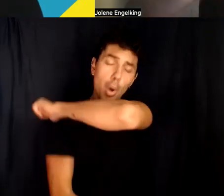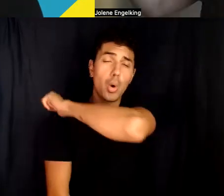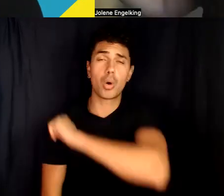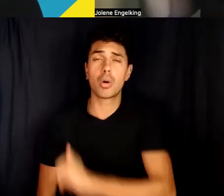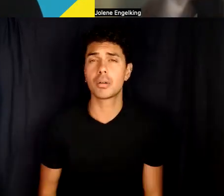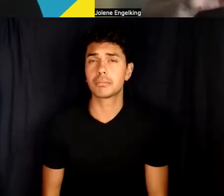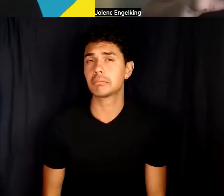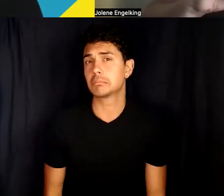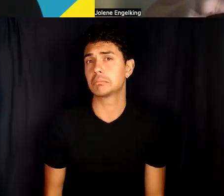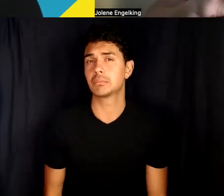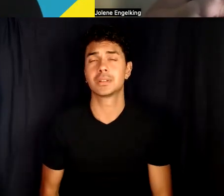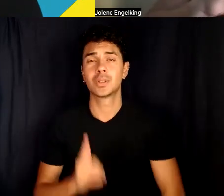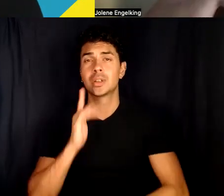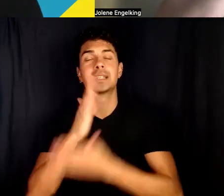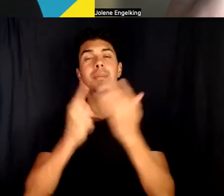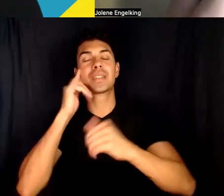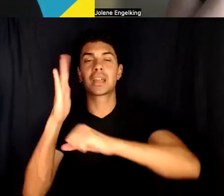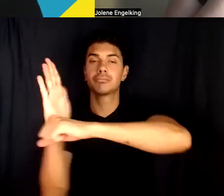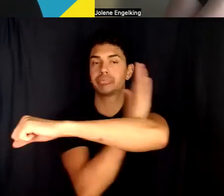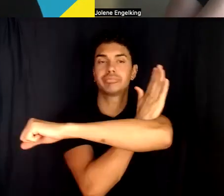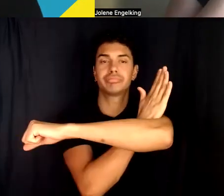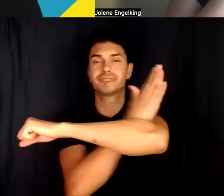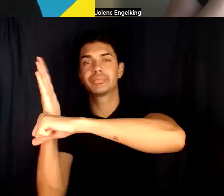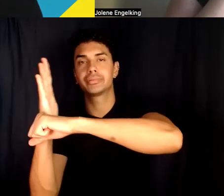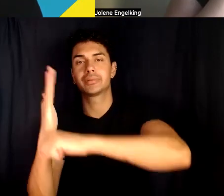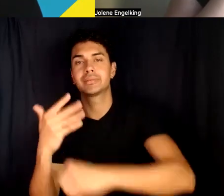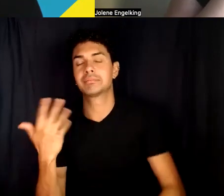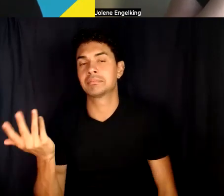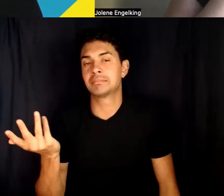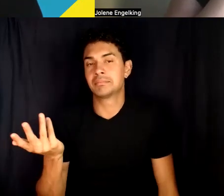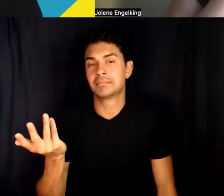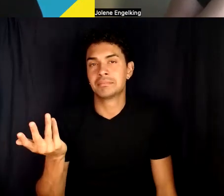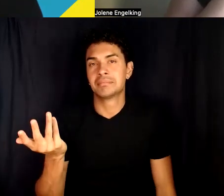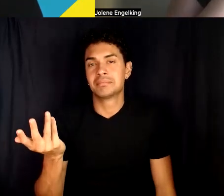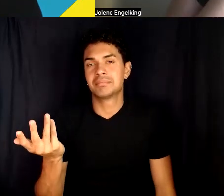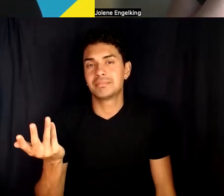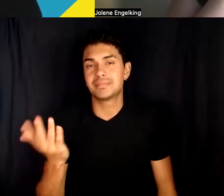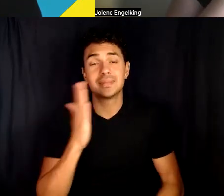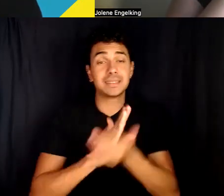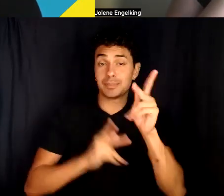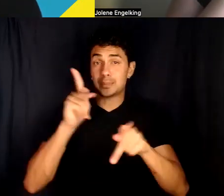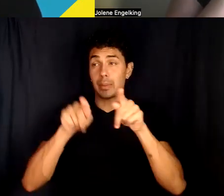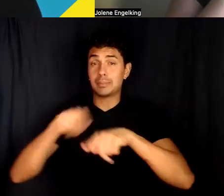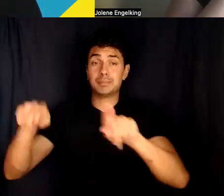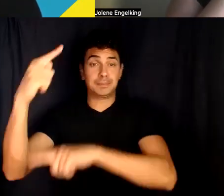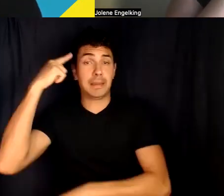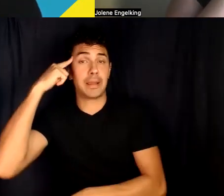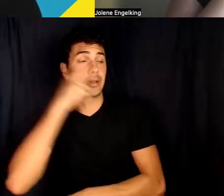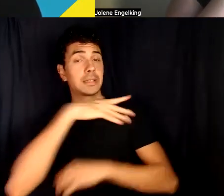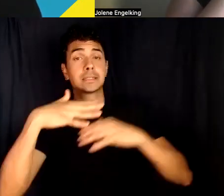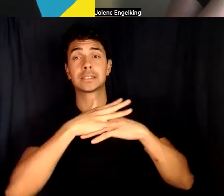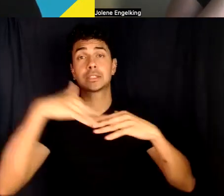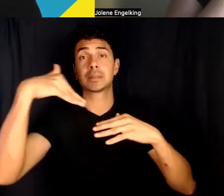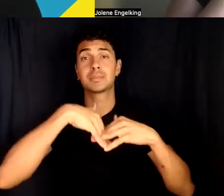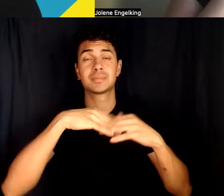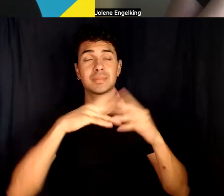it's all or nothing. There's some people who think that, Indigenous people aren't educated. Like, I've been in so